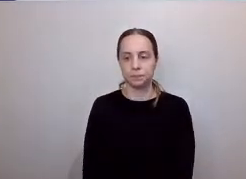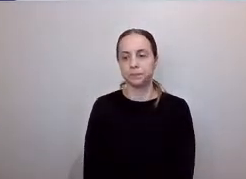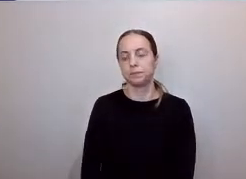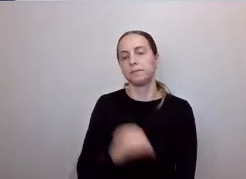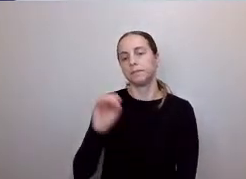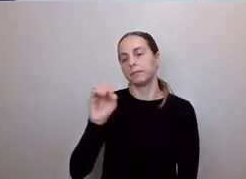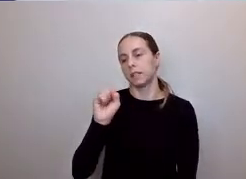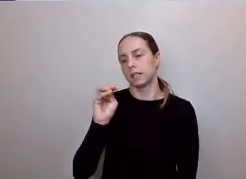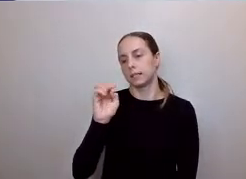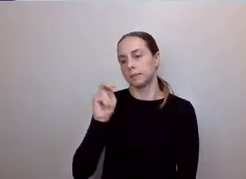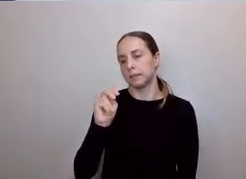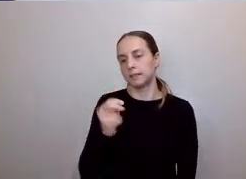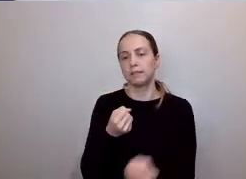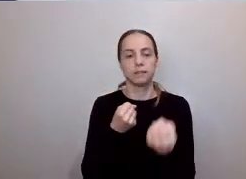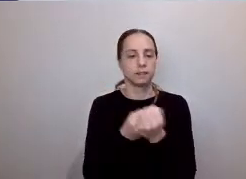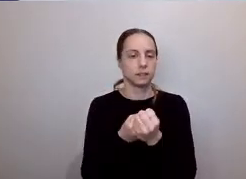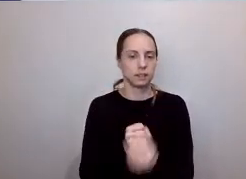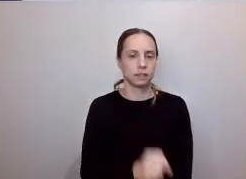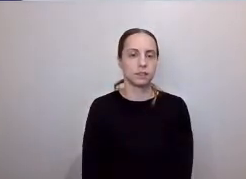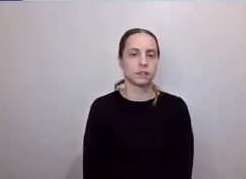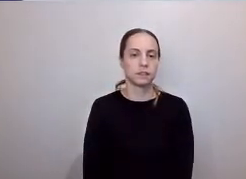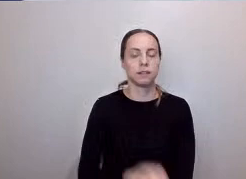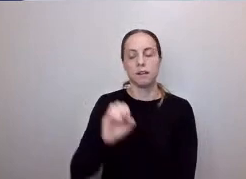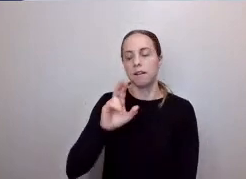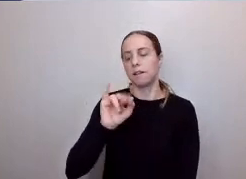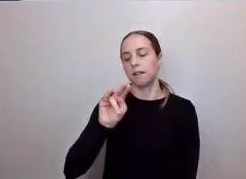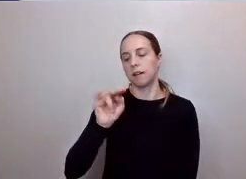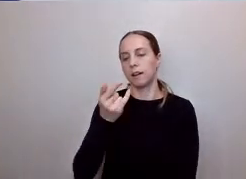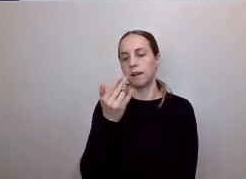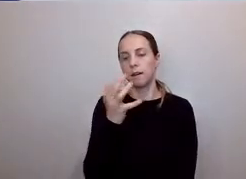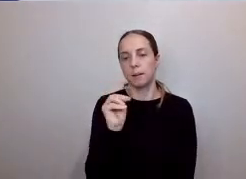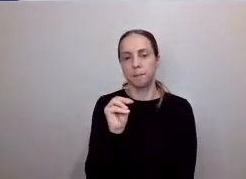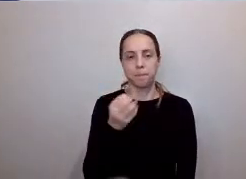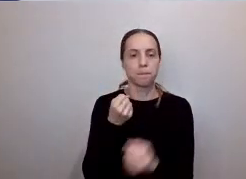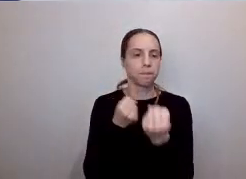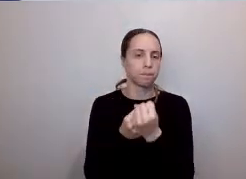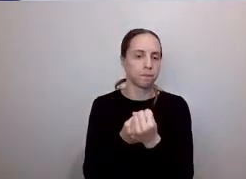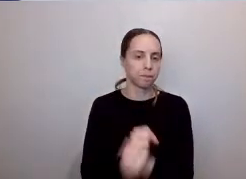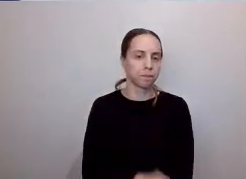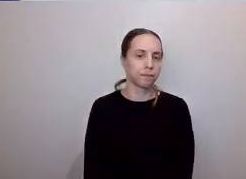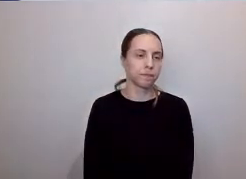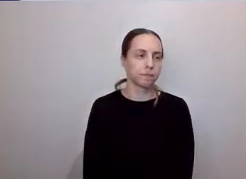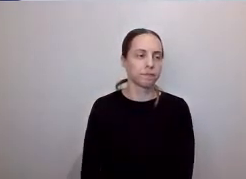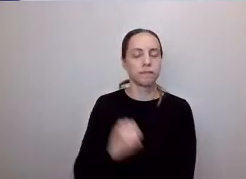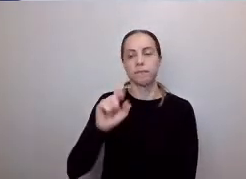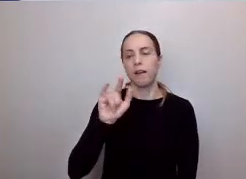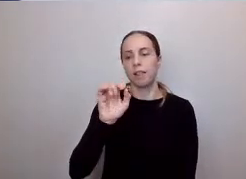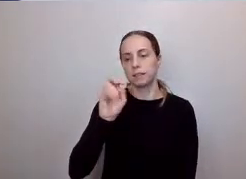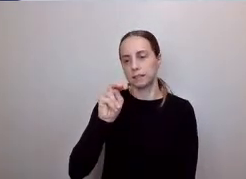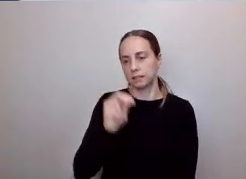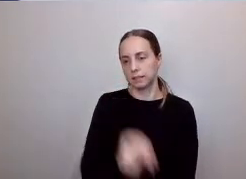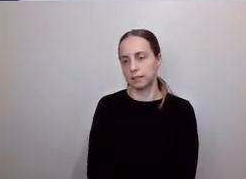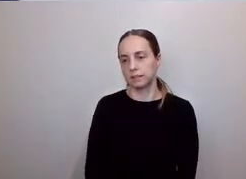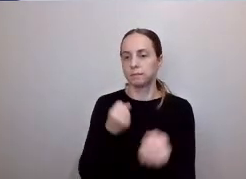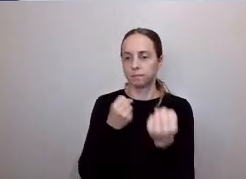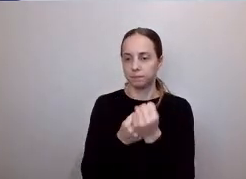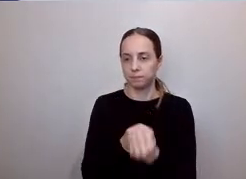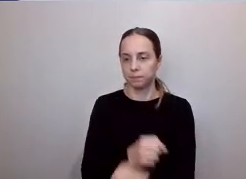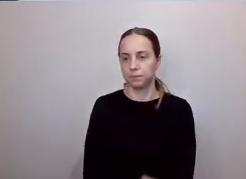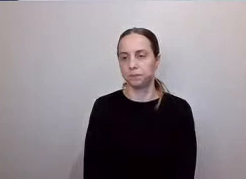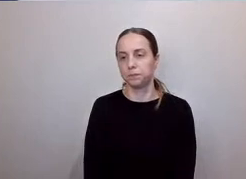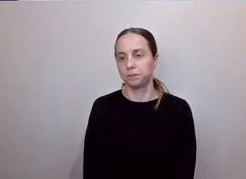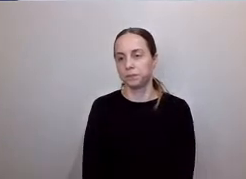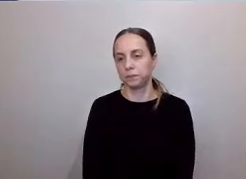Aye. Councilmember Cunningham. Aye. Councilmember Ellison. Aye. Vice President